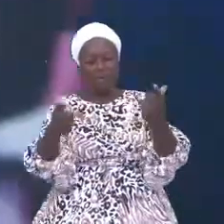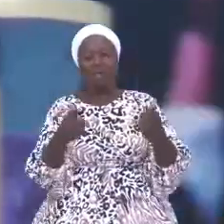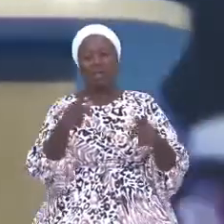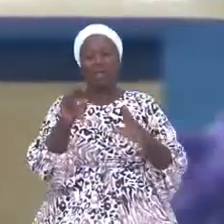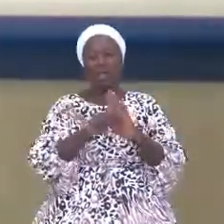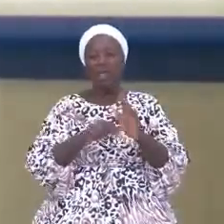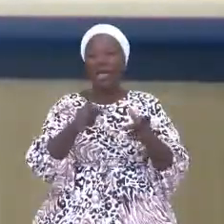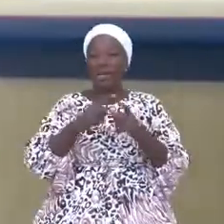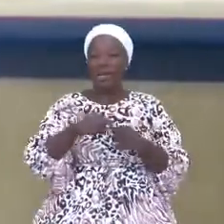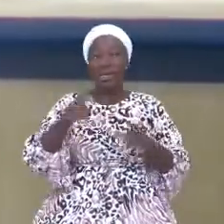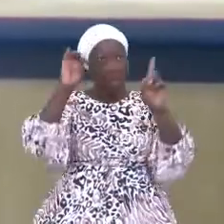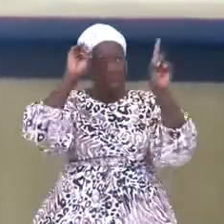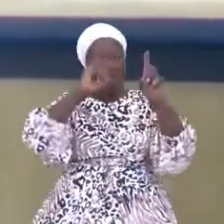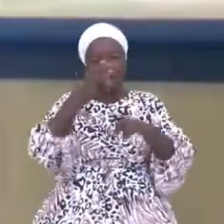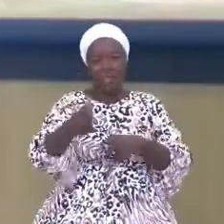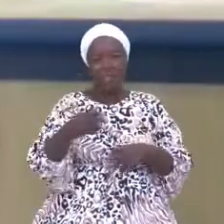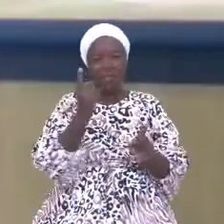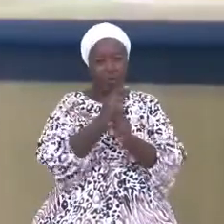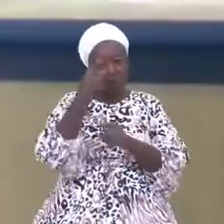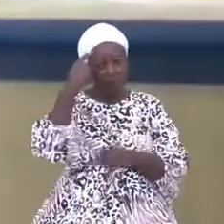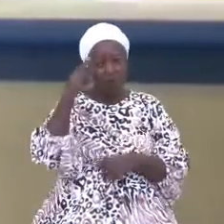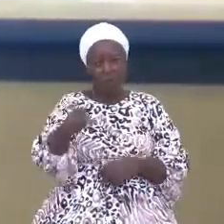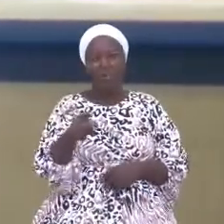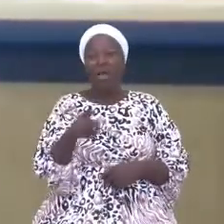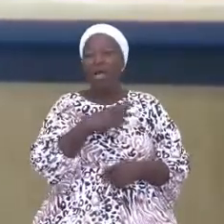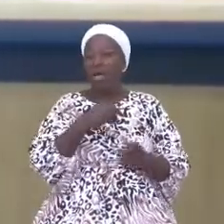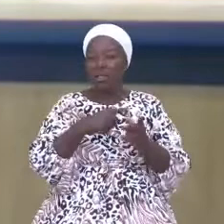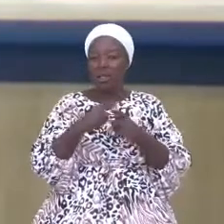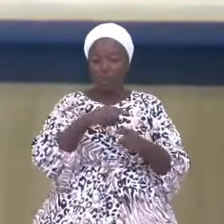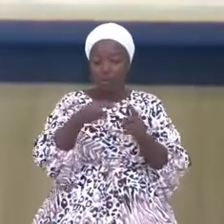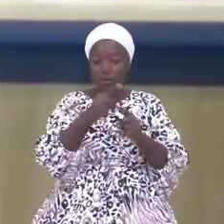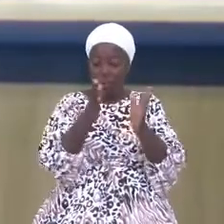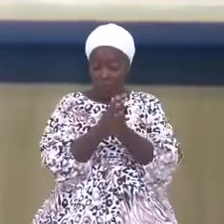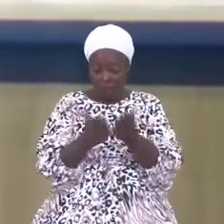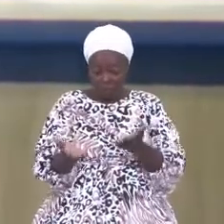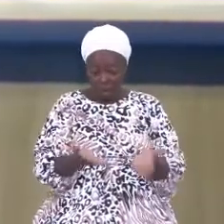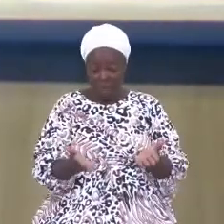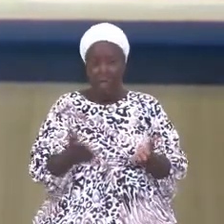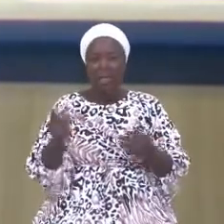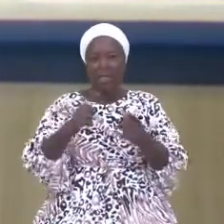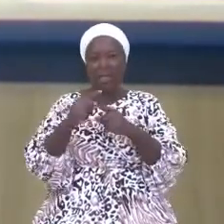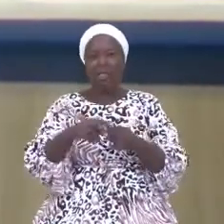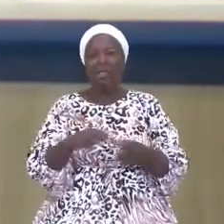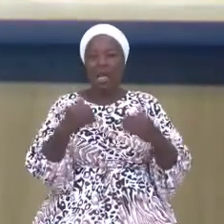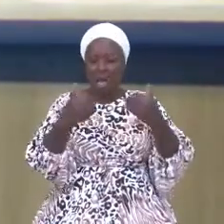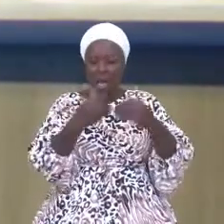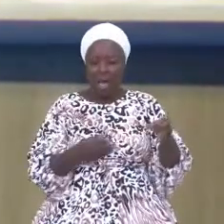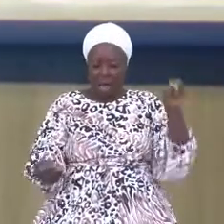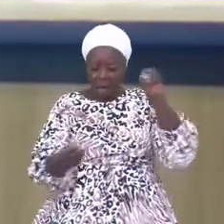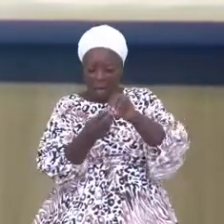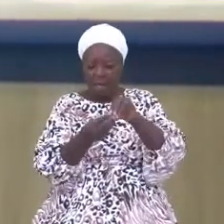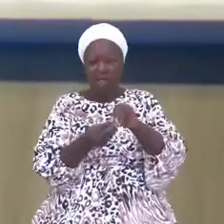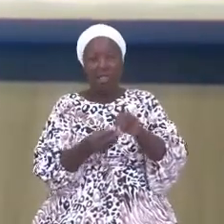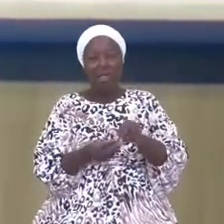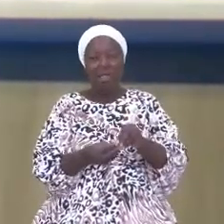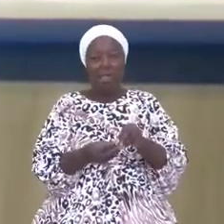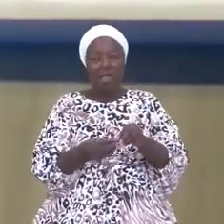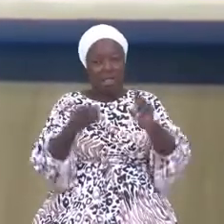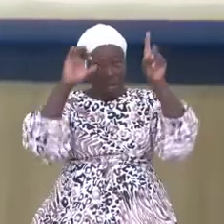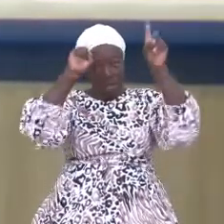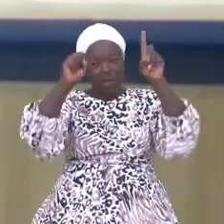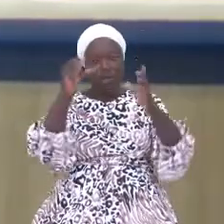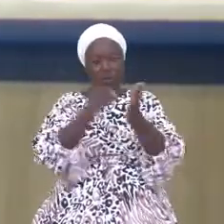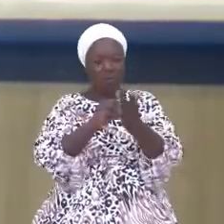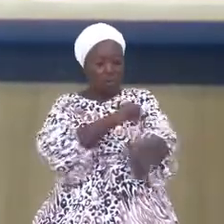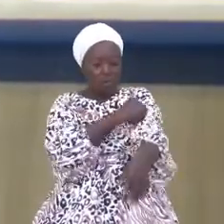is there on your behalf. And when you pray, he adds his authority. He adds